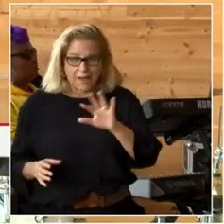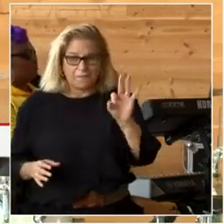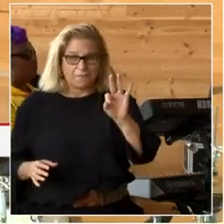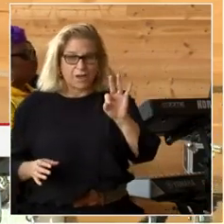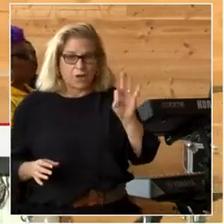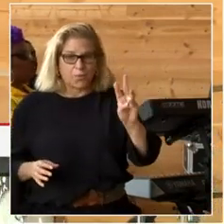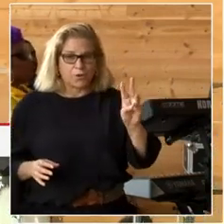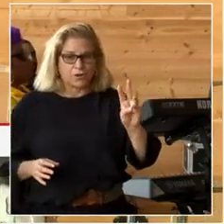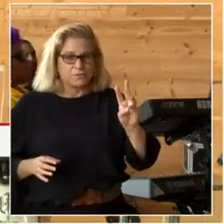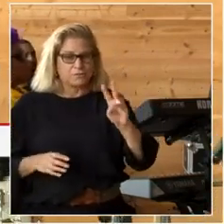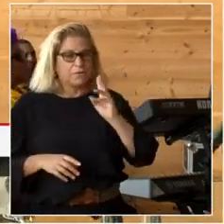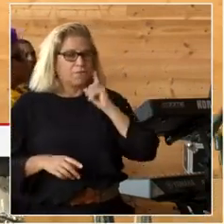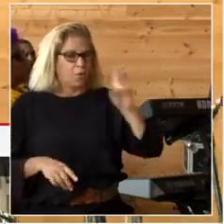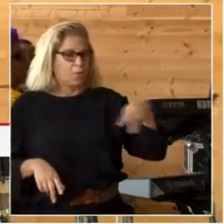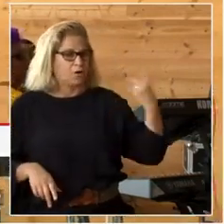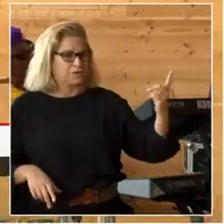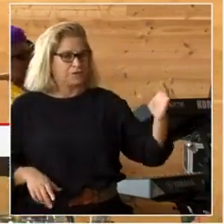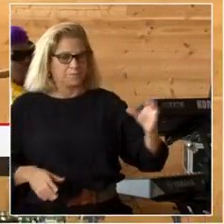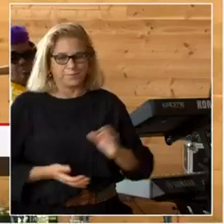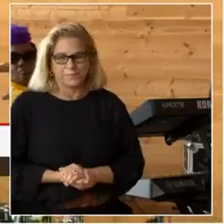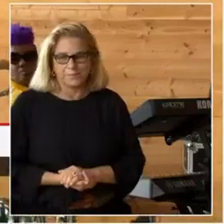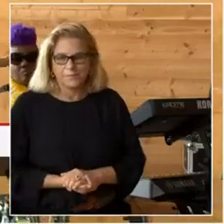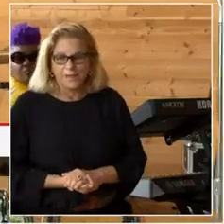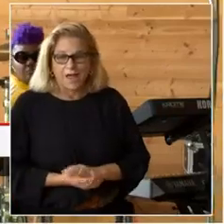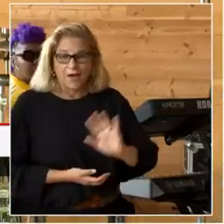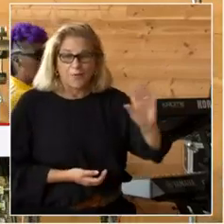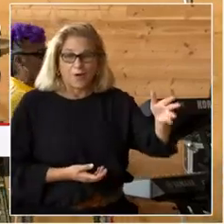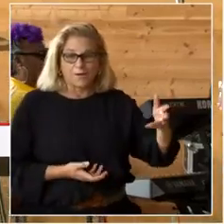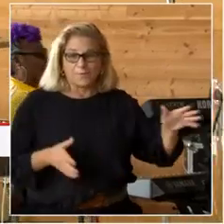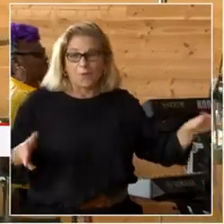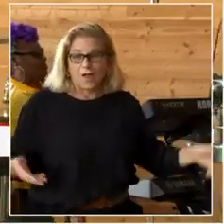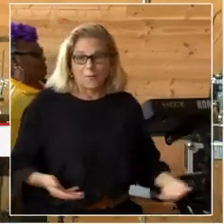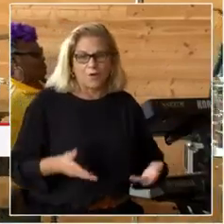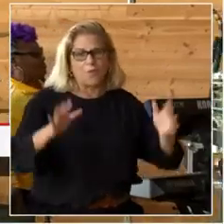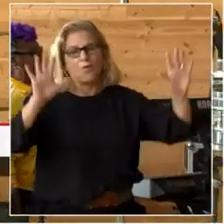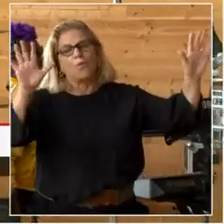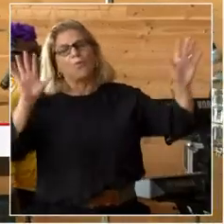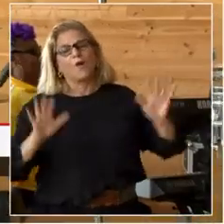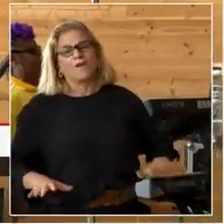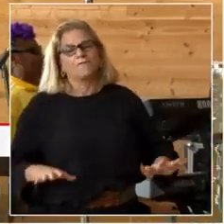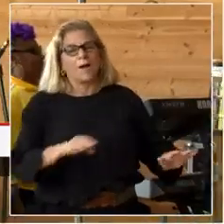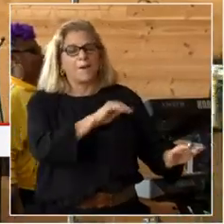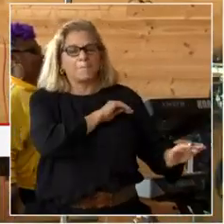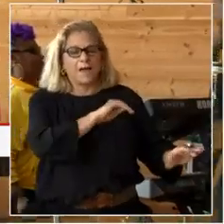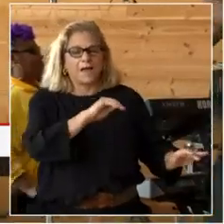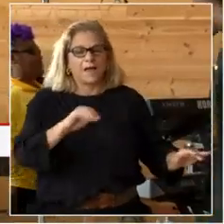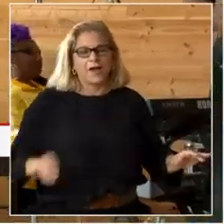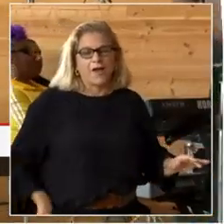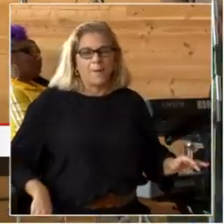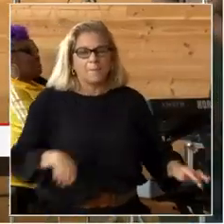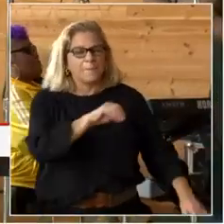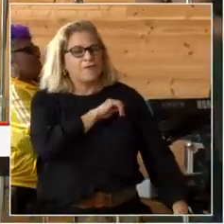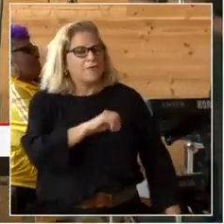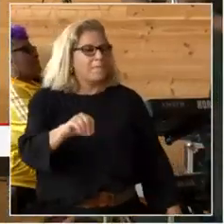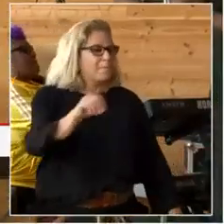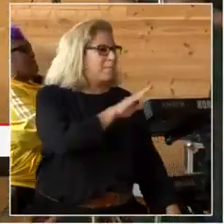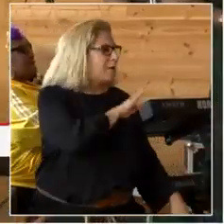that, everyone, please join me in welcoming our great mayor and visionary leader, Mayor Bowser.